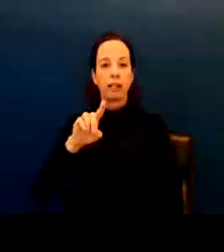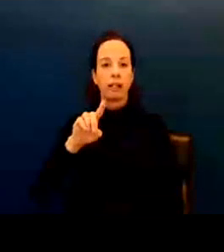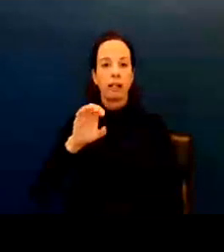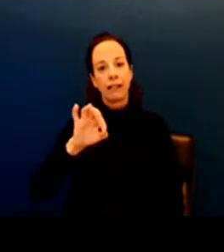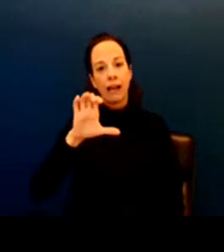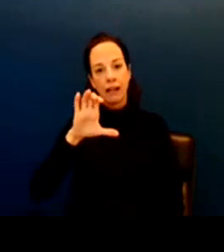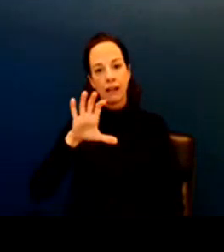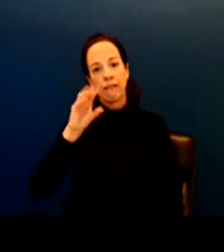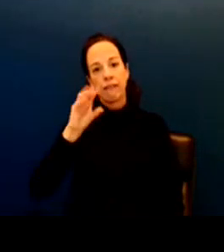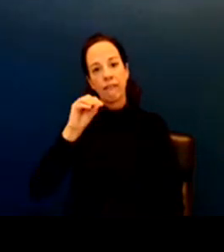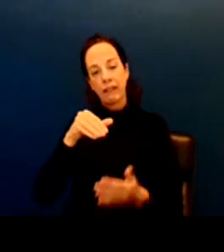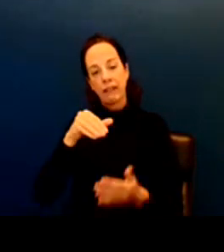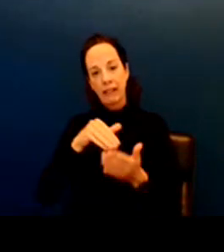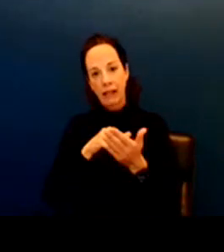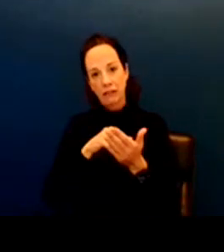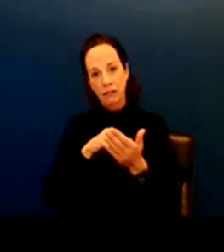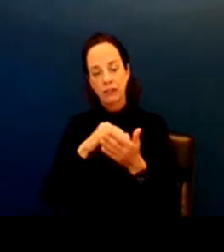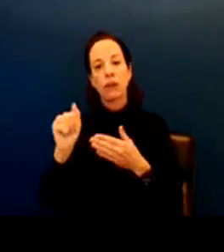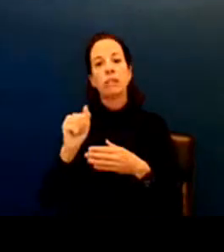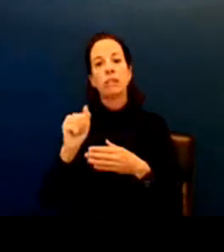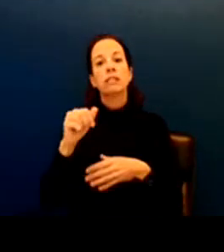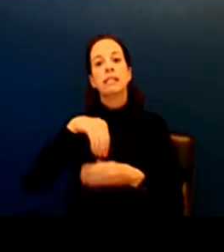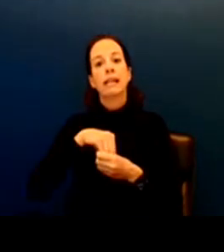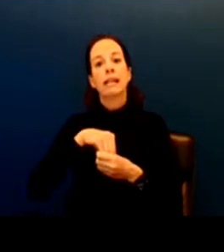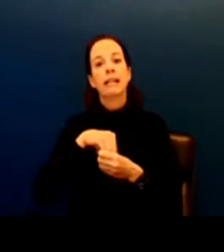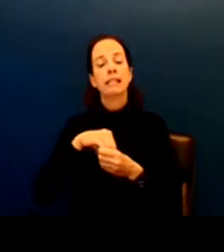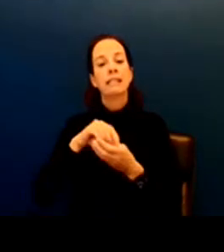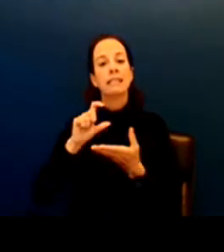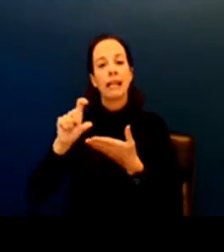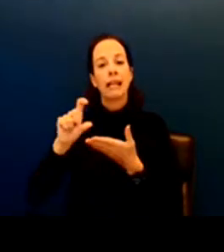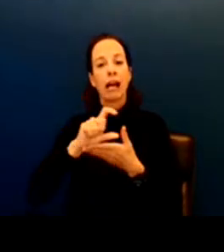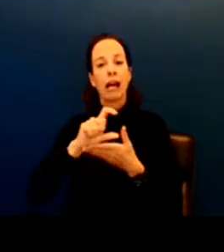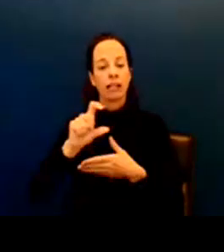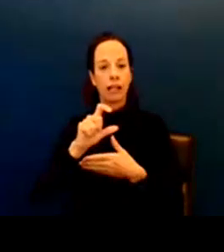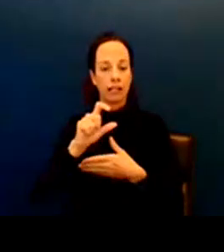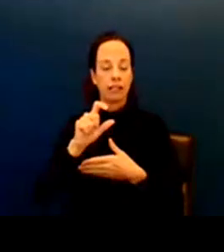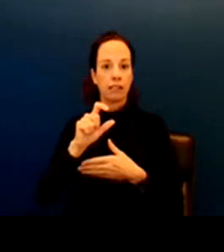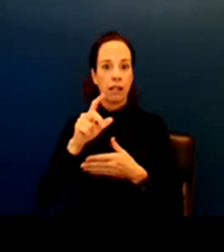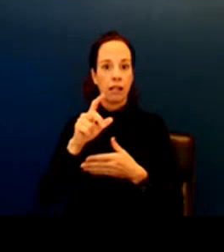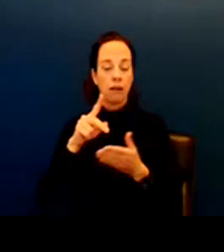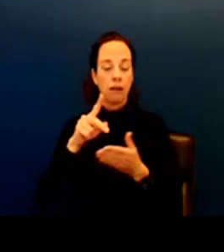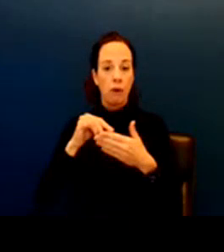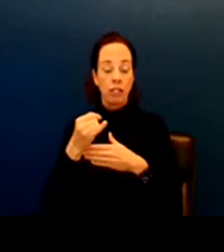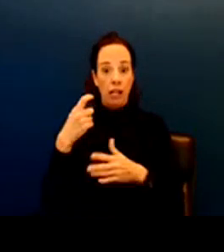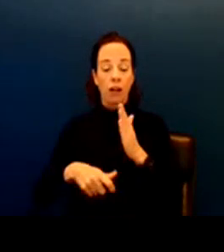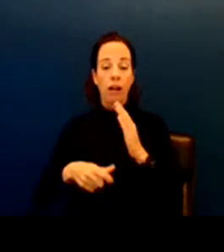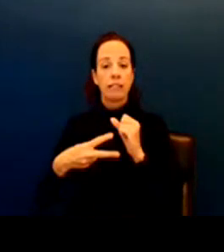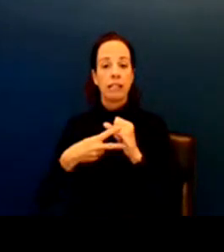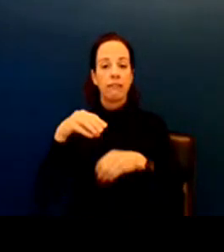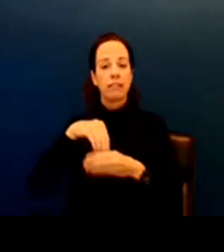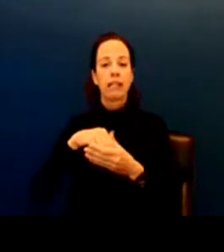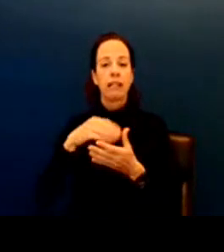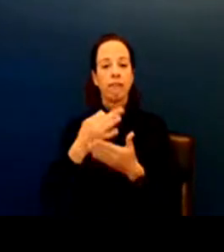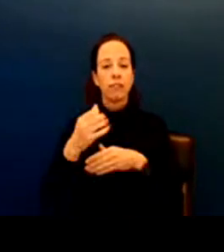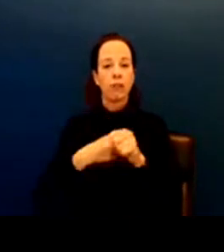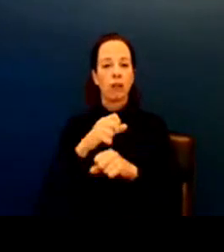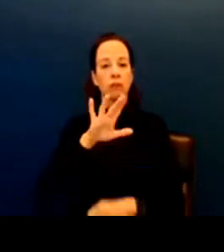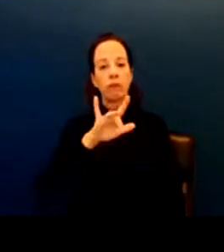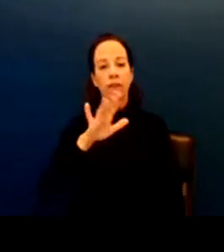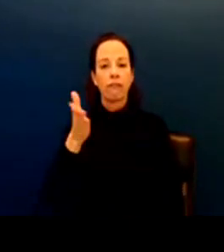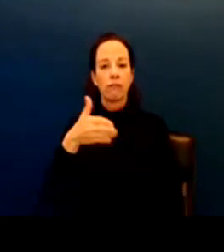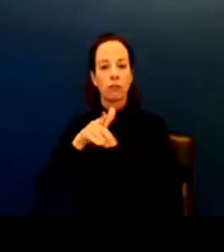$1,950,000 in deallocated project cost savings to the construction phase in fiscal year 25-26. The IGNU